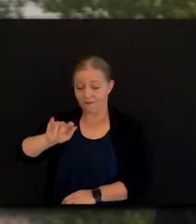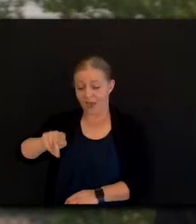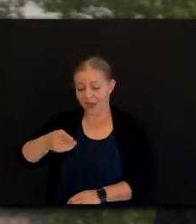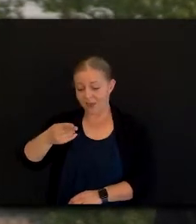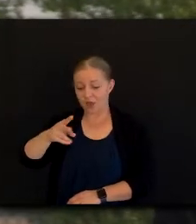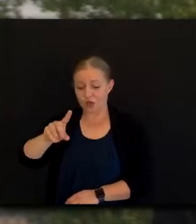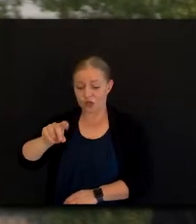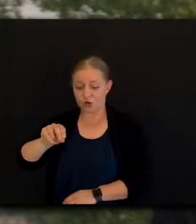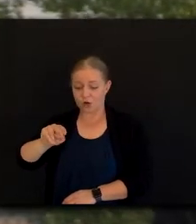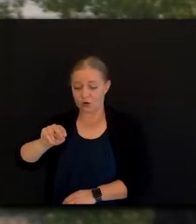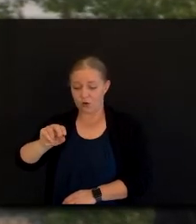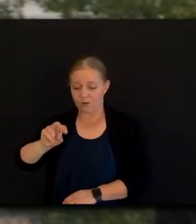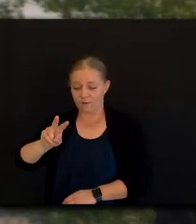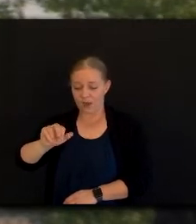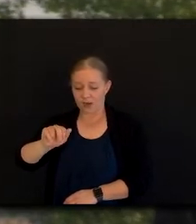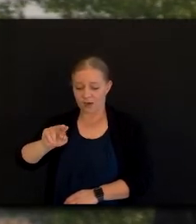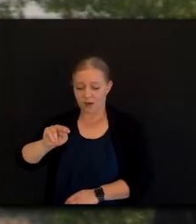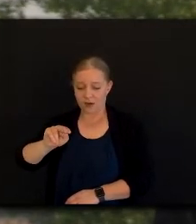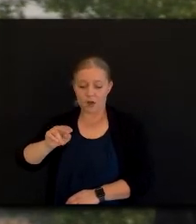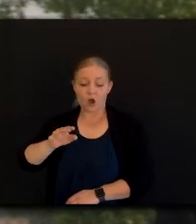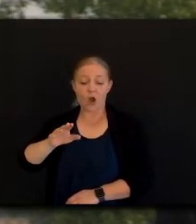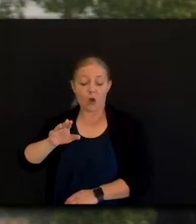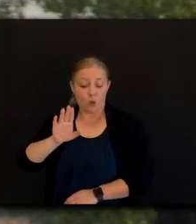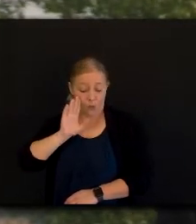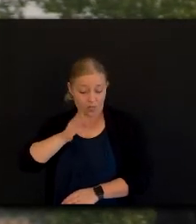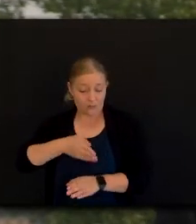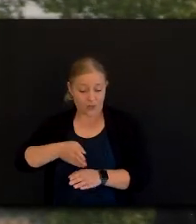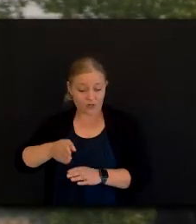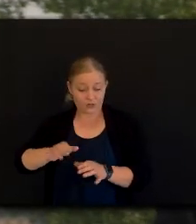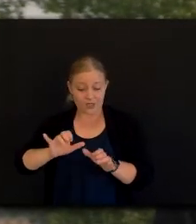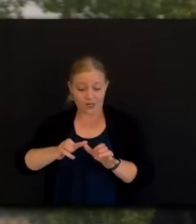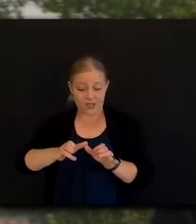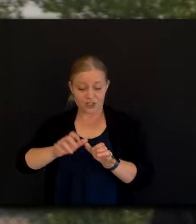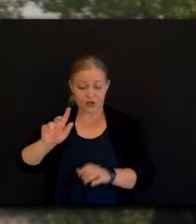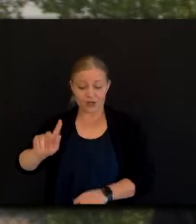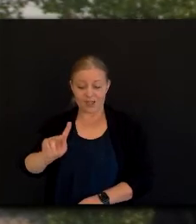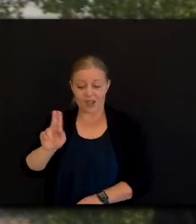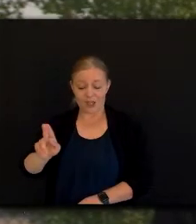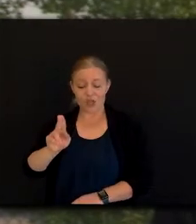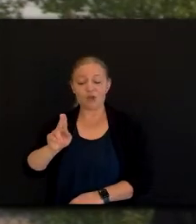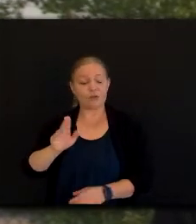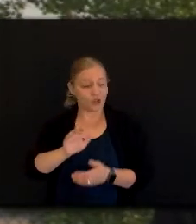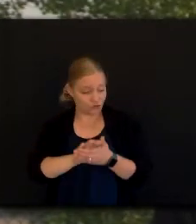of Kansas. Congratulations to all of you.